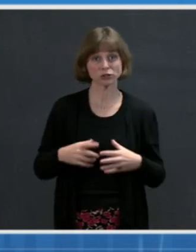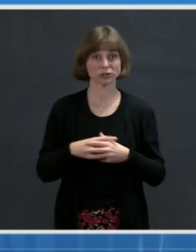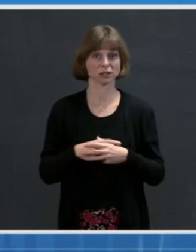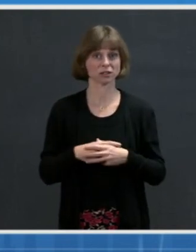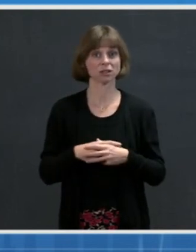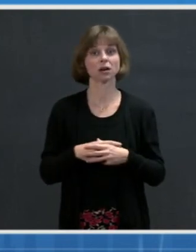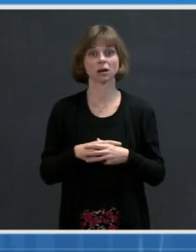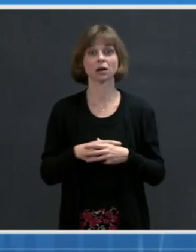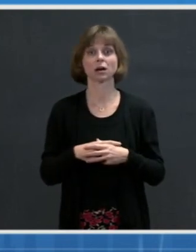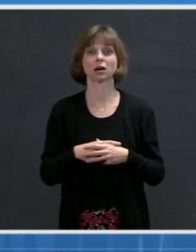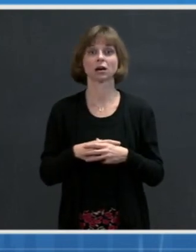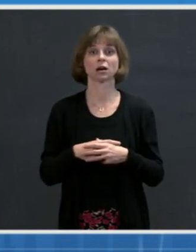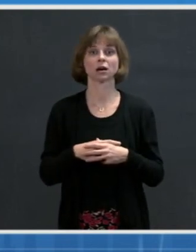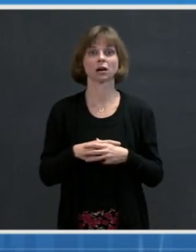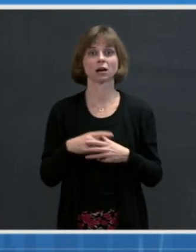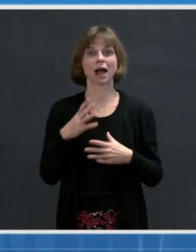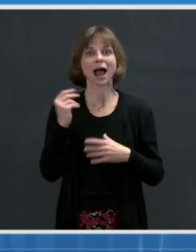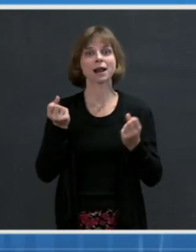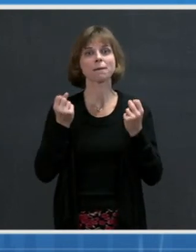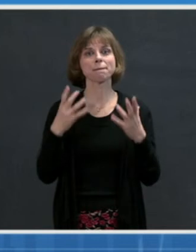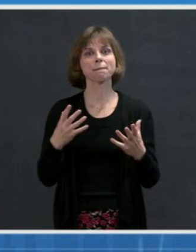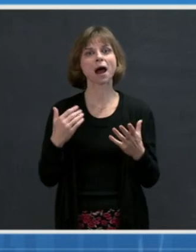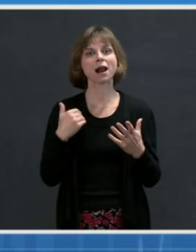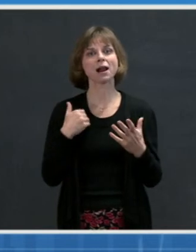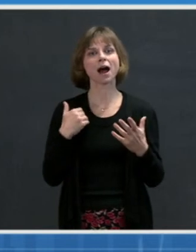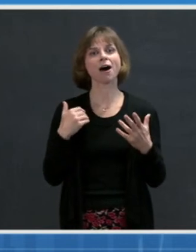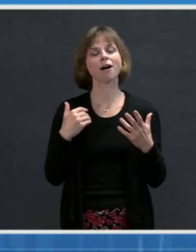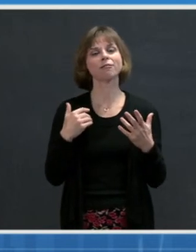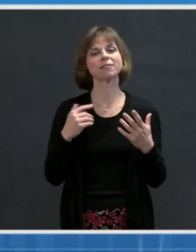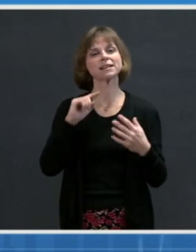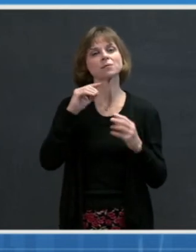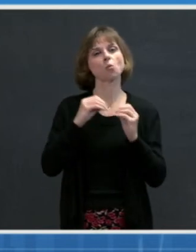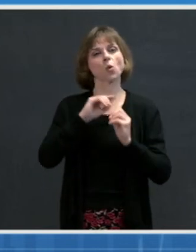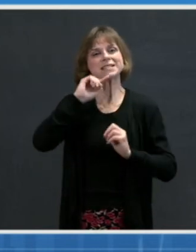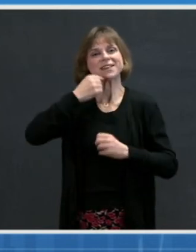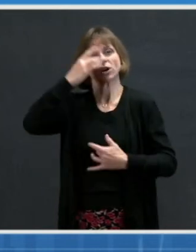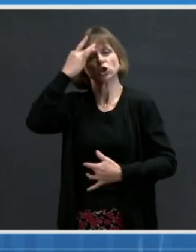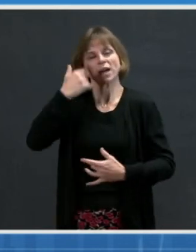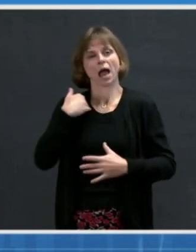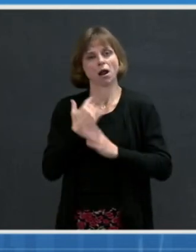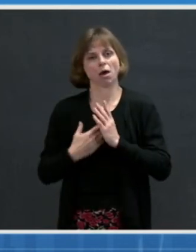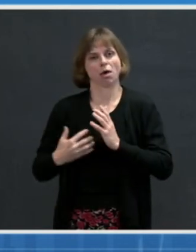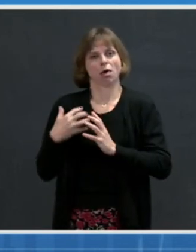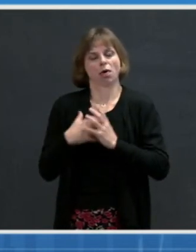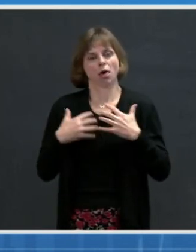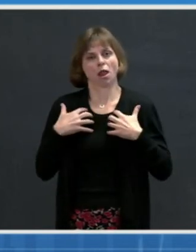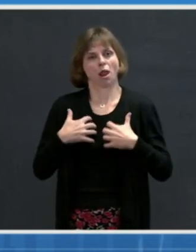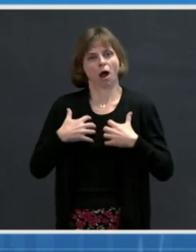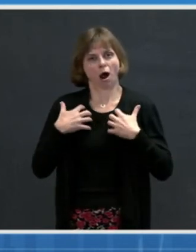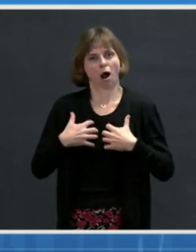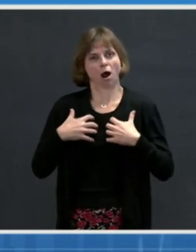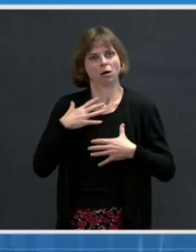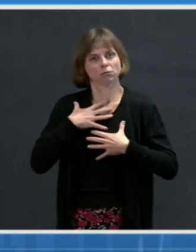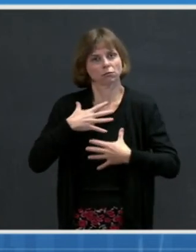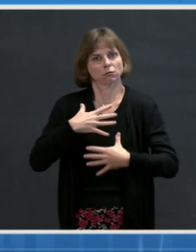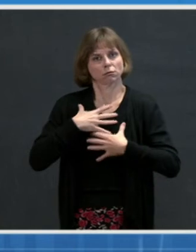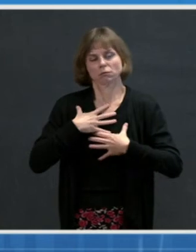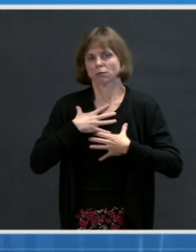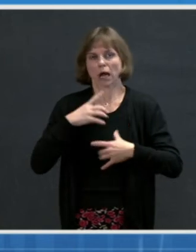greater proportion of patients with more severe illness had impaired lung diffusion capacity. Next,